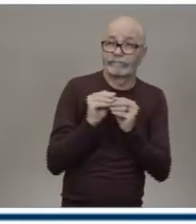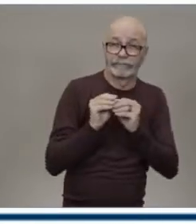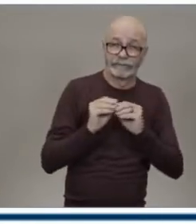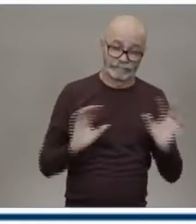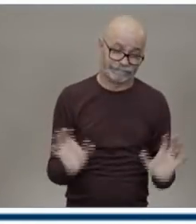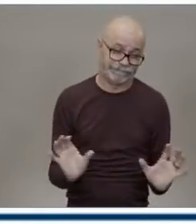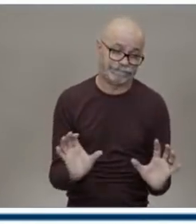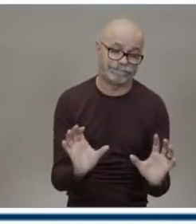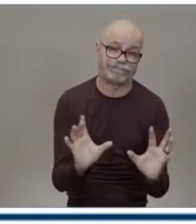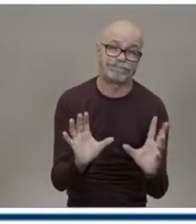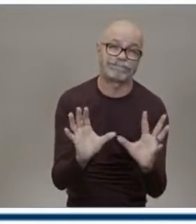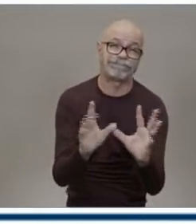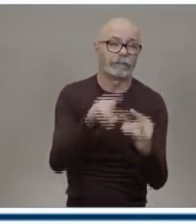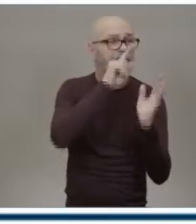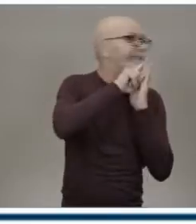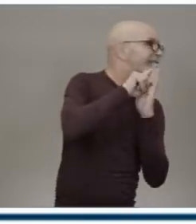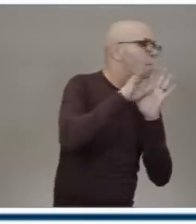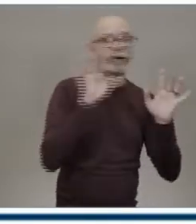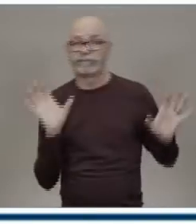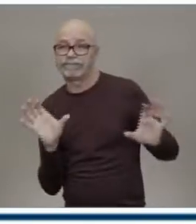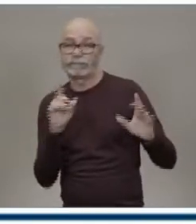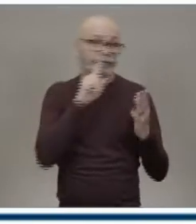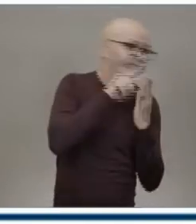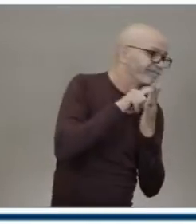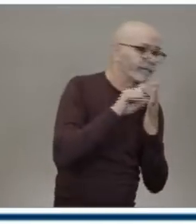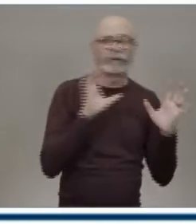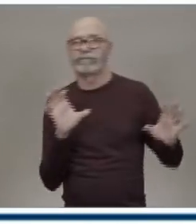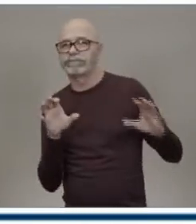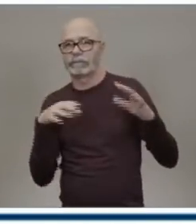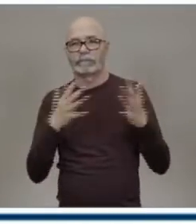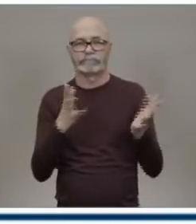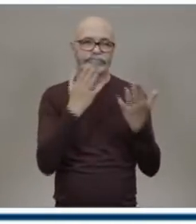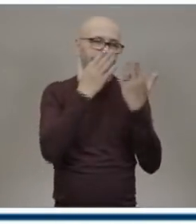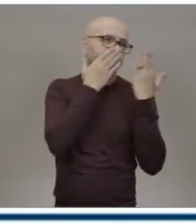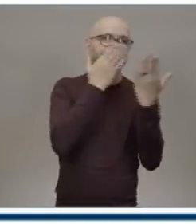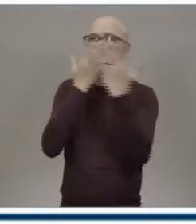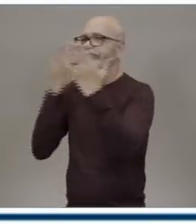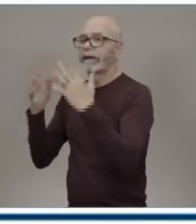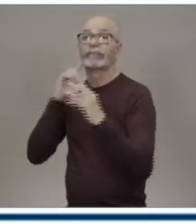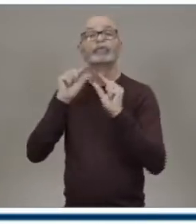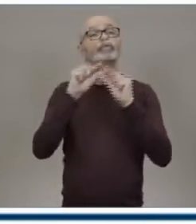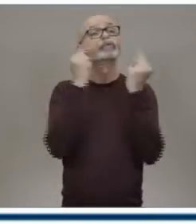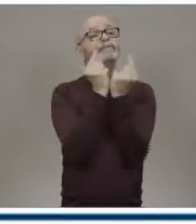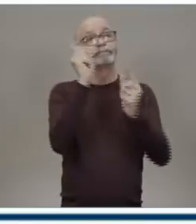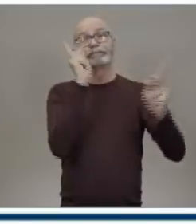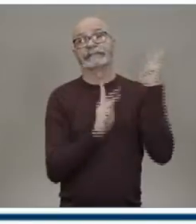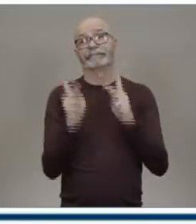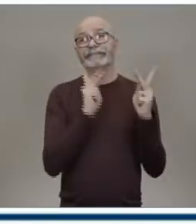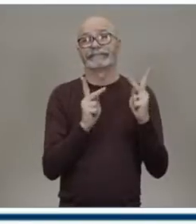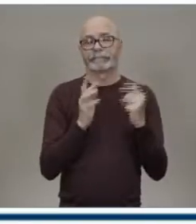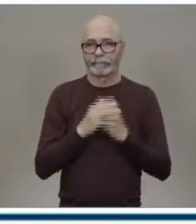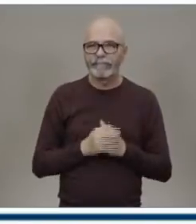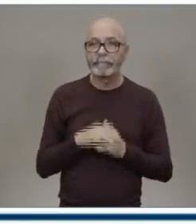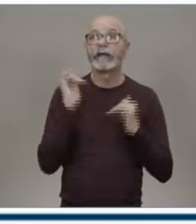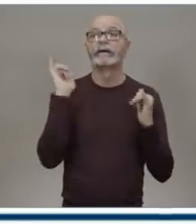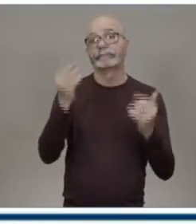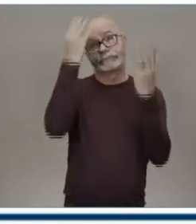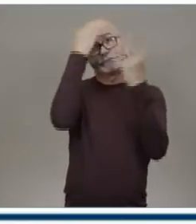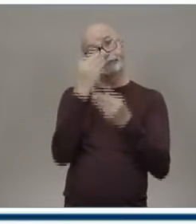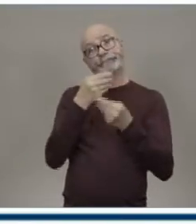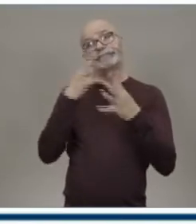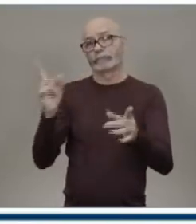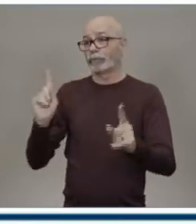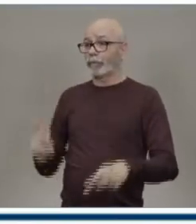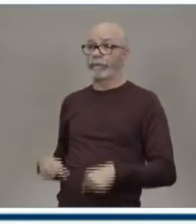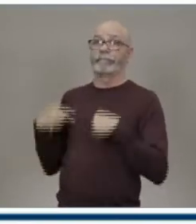thanks to all those teams. We've shared with Nova Scotians the news of 1,480